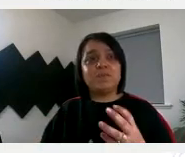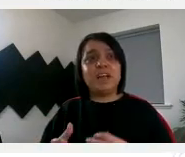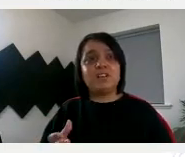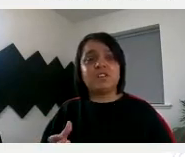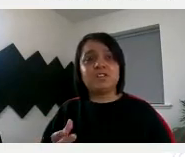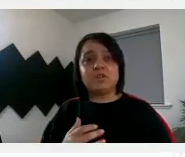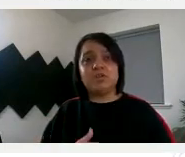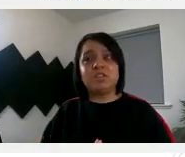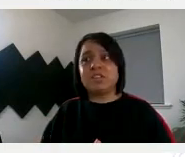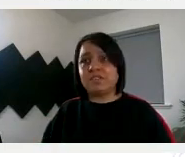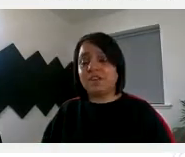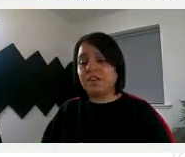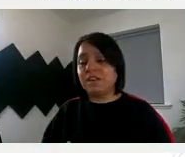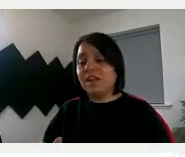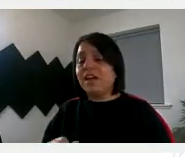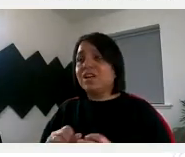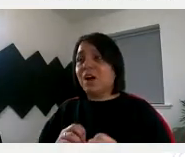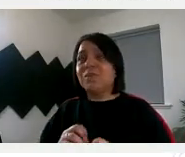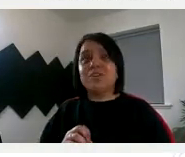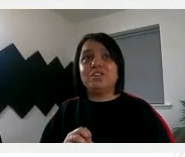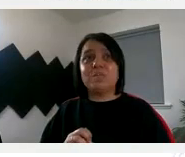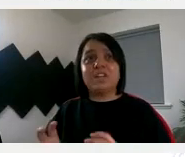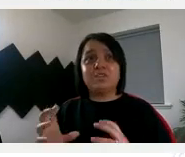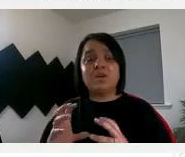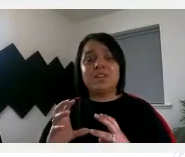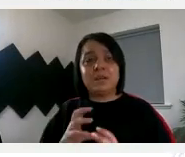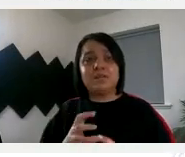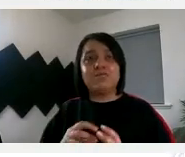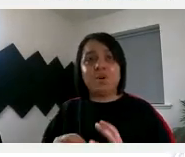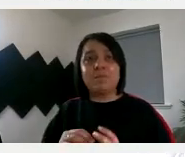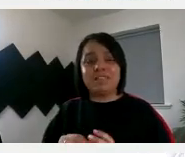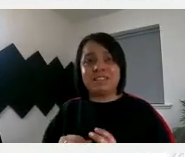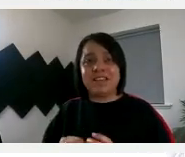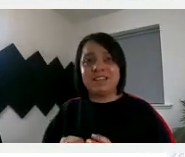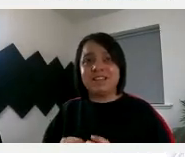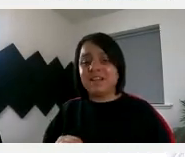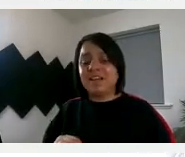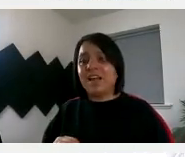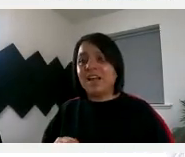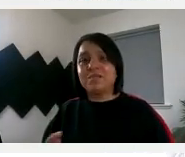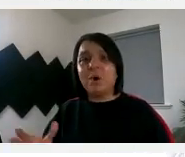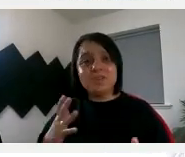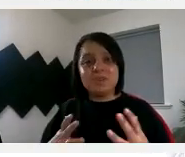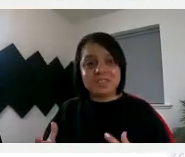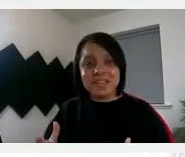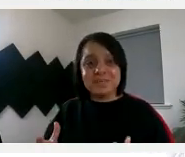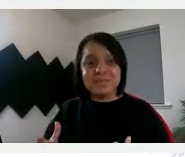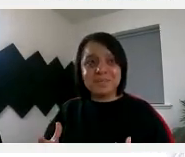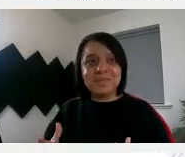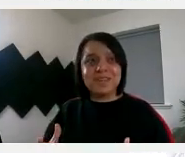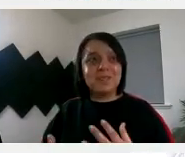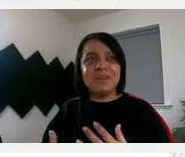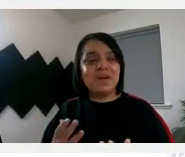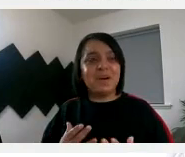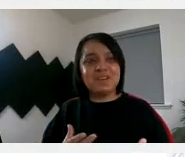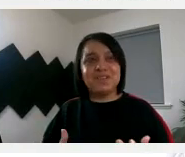something else. So they would use it differently. So I'm going to show you someone that's doing a typical roadman slang. They always look the same.